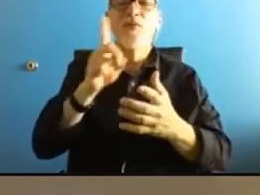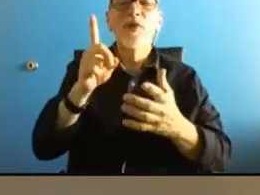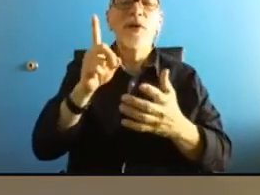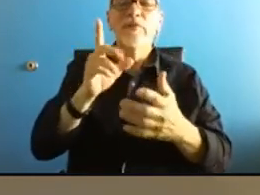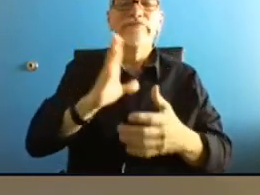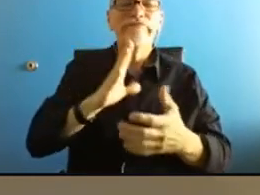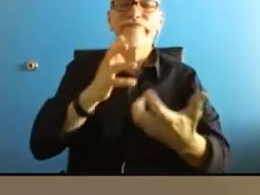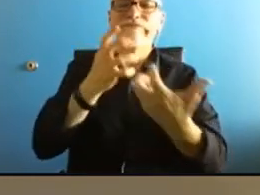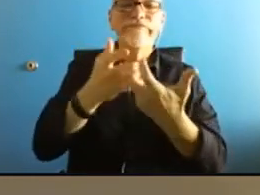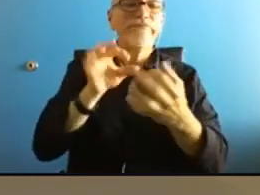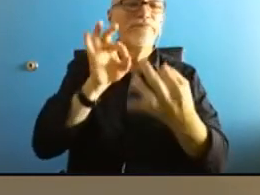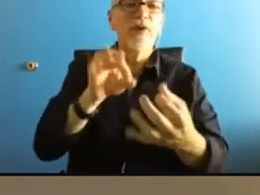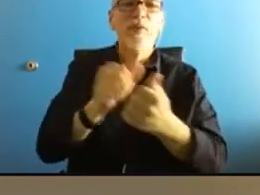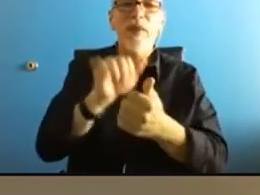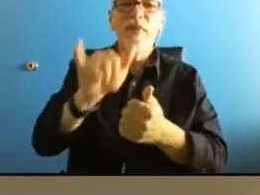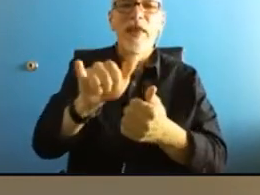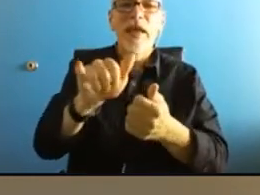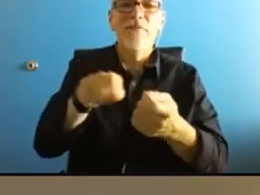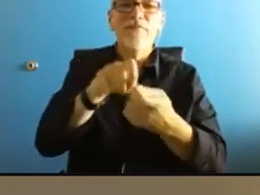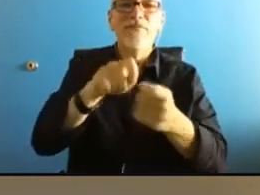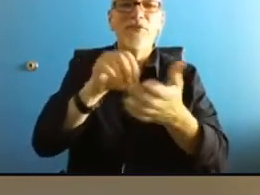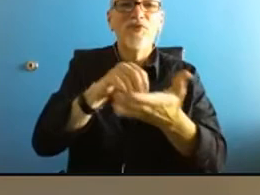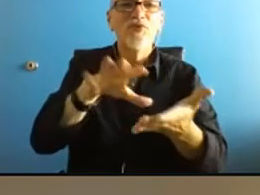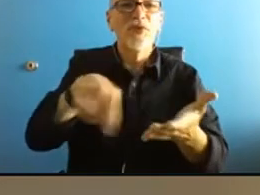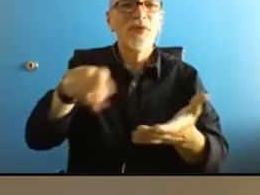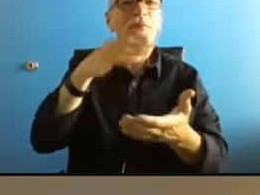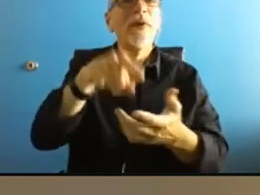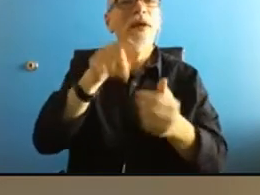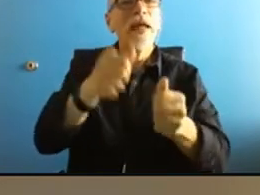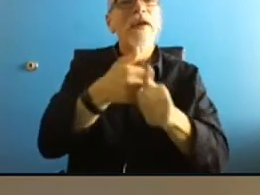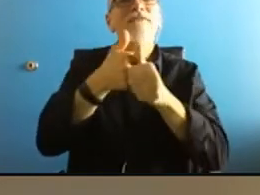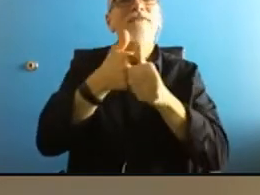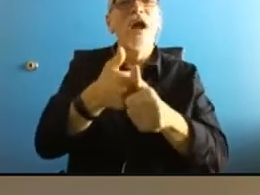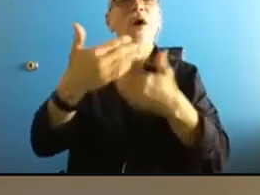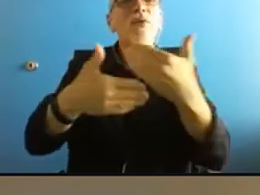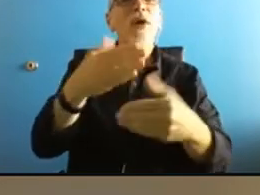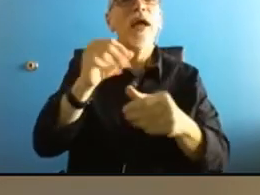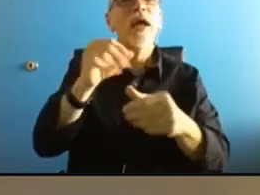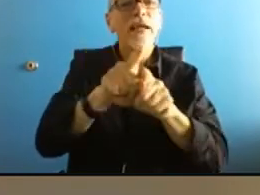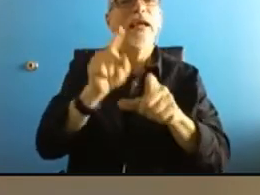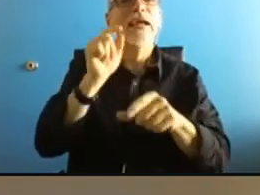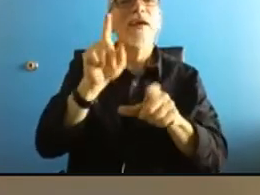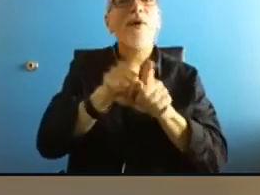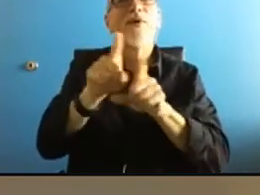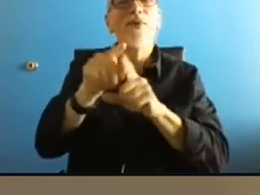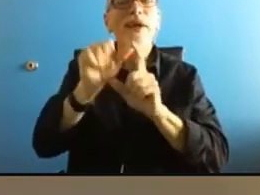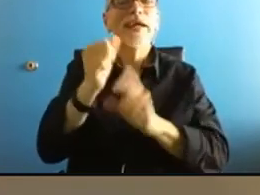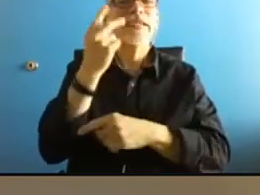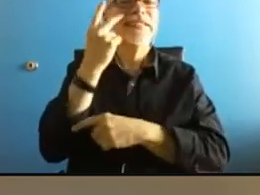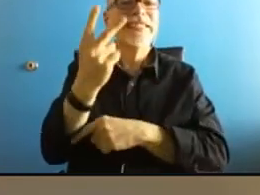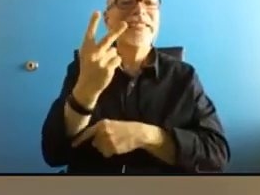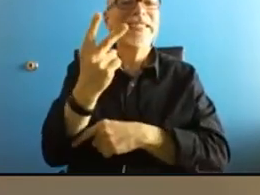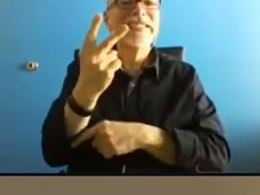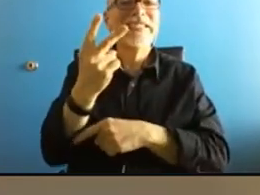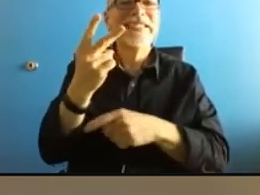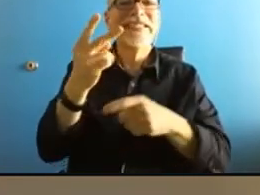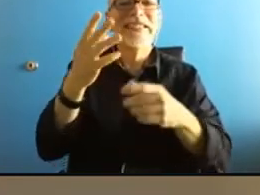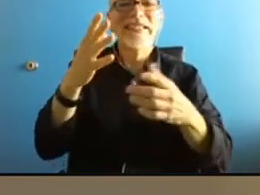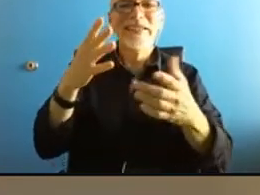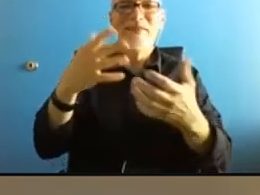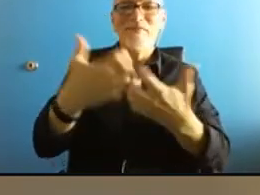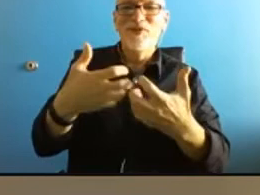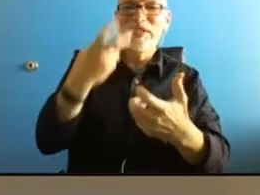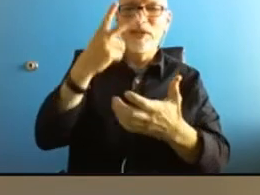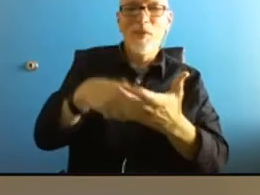group of students, because they are able to follow along and also visually see in a physical device what's happening. So Shireen, I know